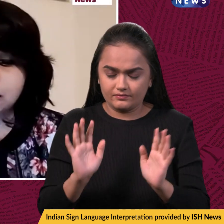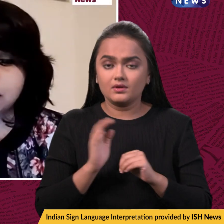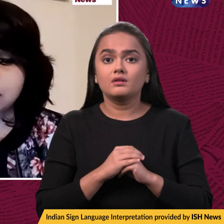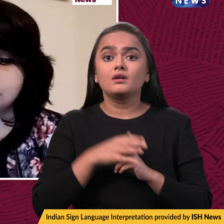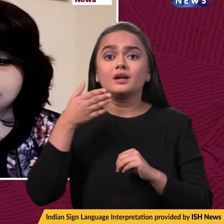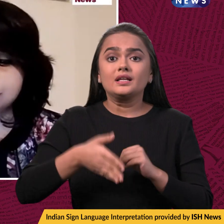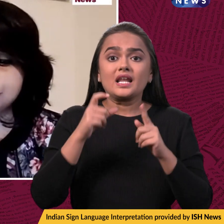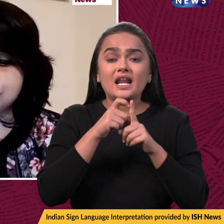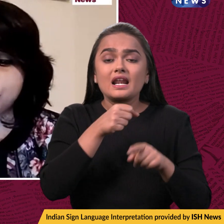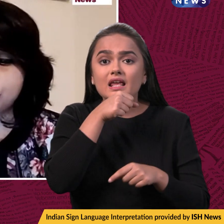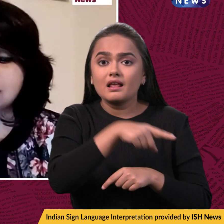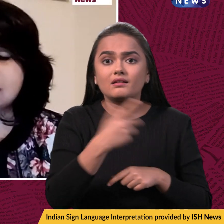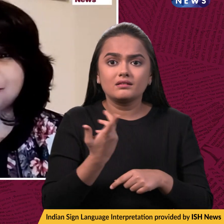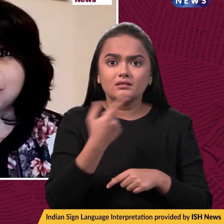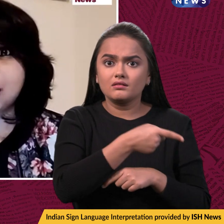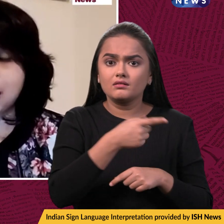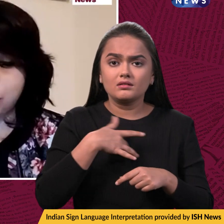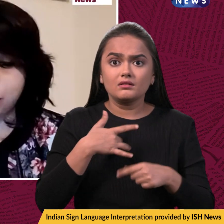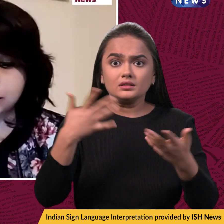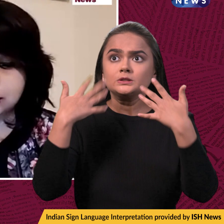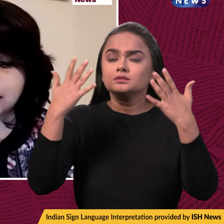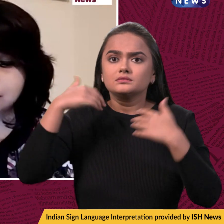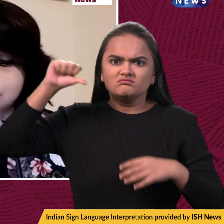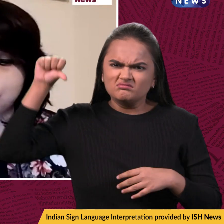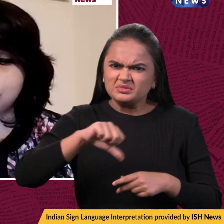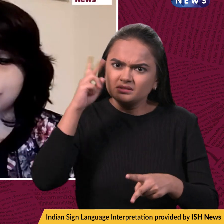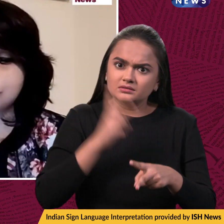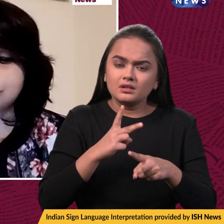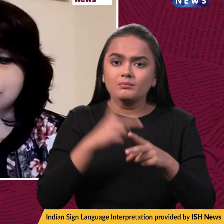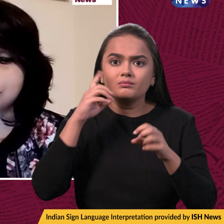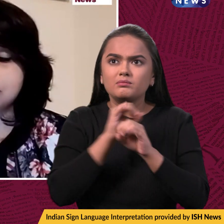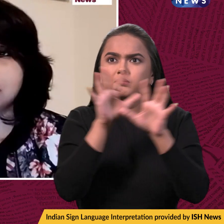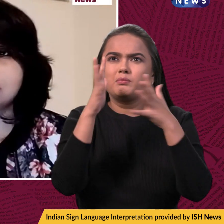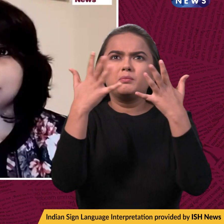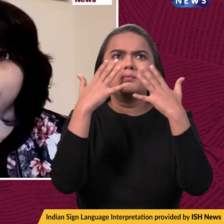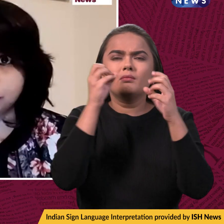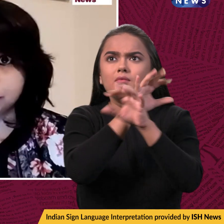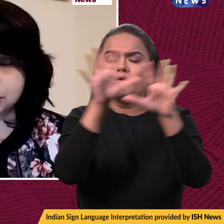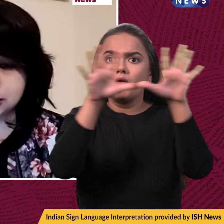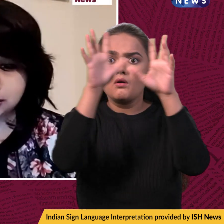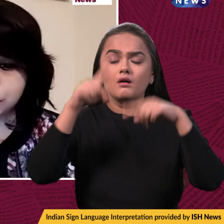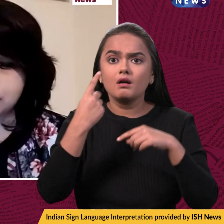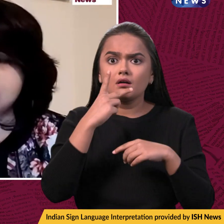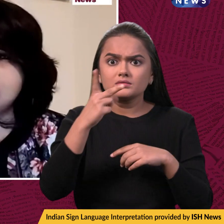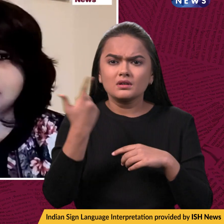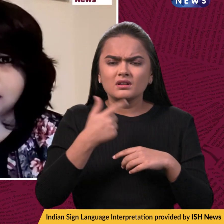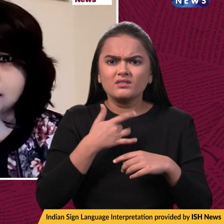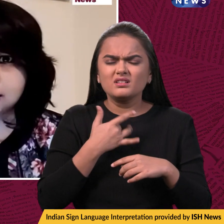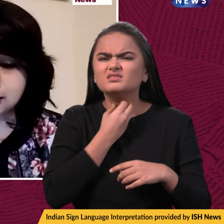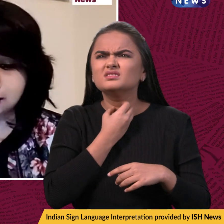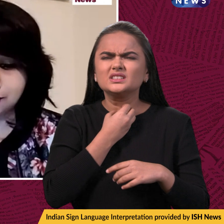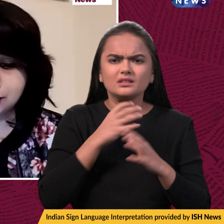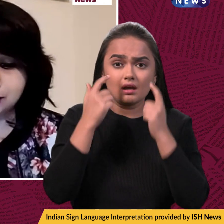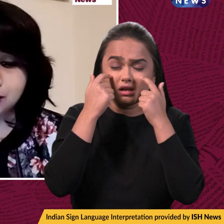Delhi, it's continued to report severe air quality as the smog caused irritation in the eyes and low visibility as well, like